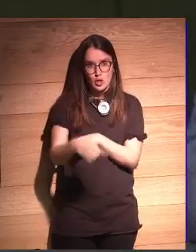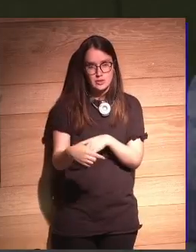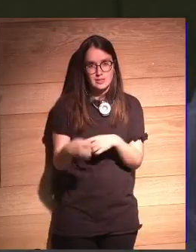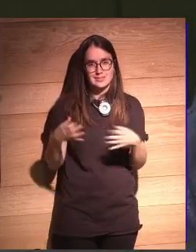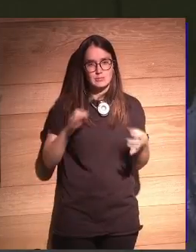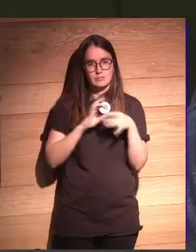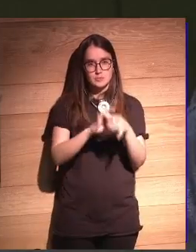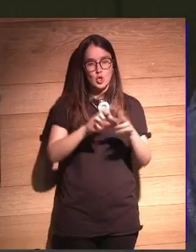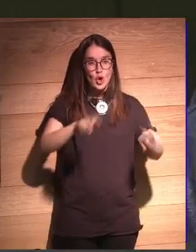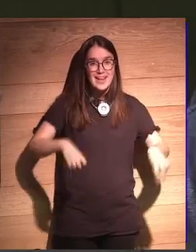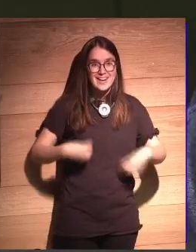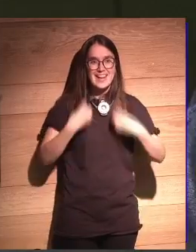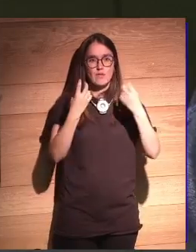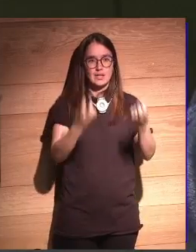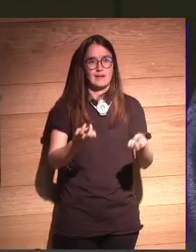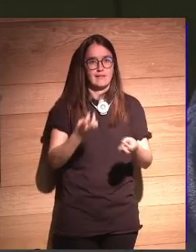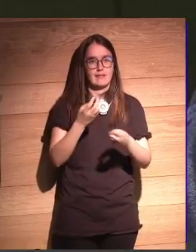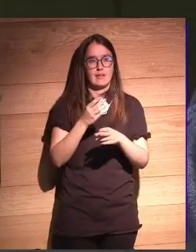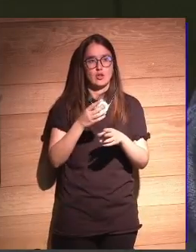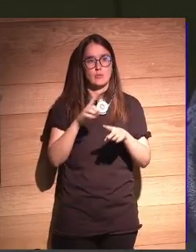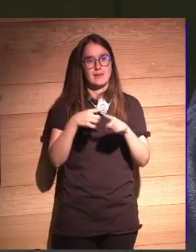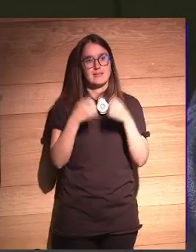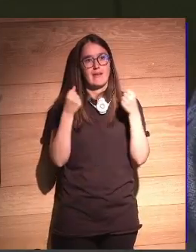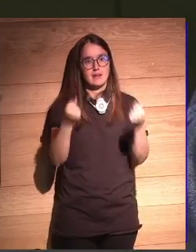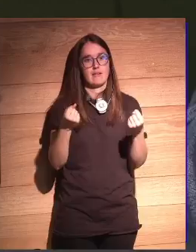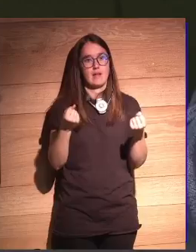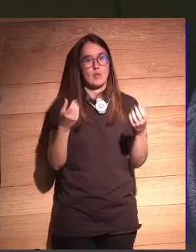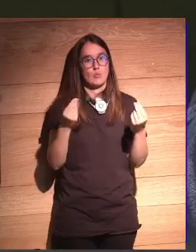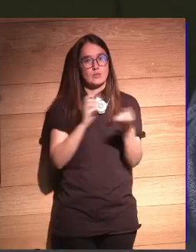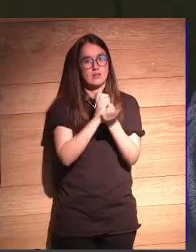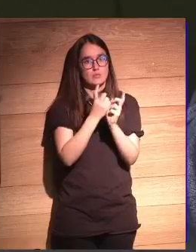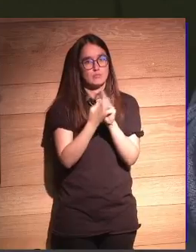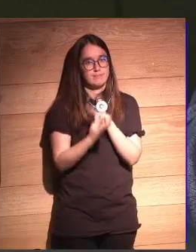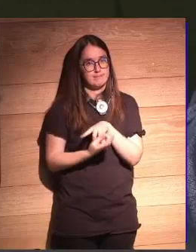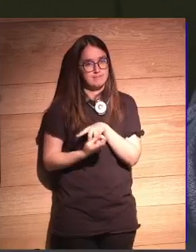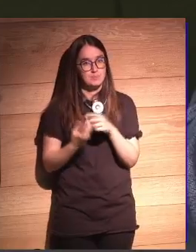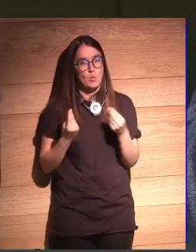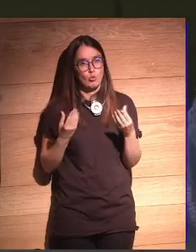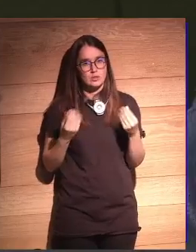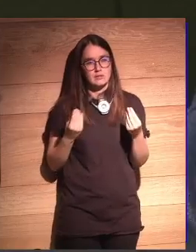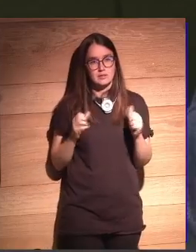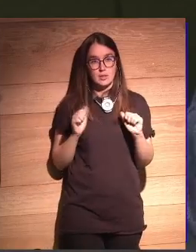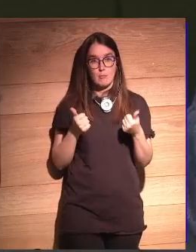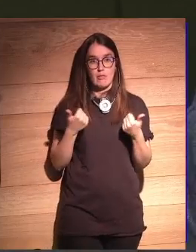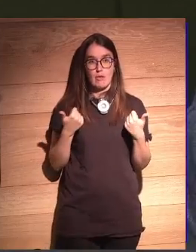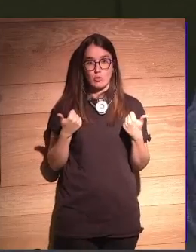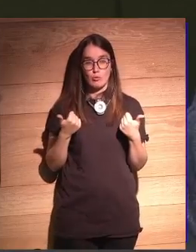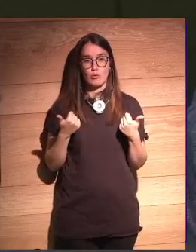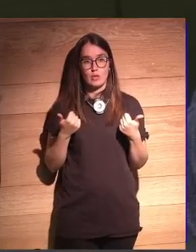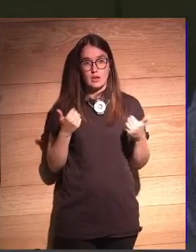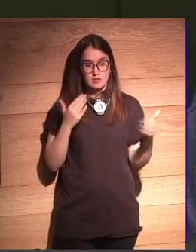object that most of the population uses every day, and this has to do with refurbishing, and this has to do with power, and there have been many modifications that are